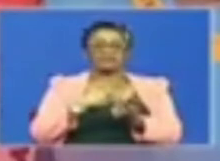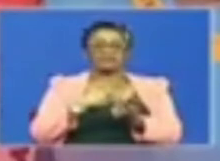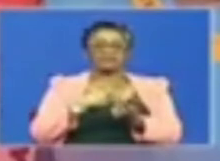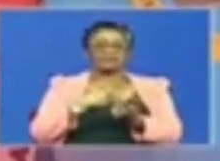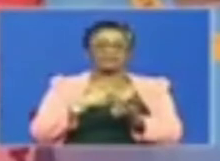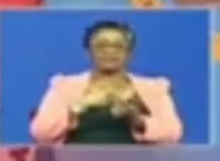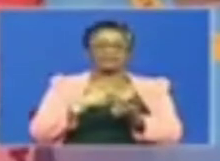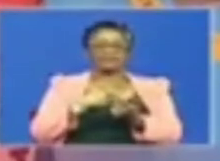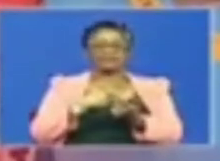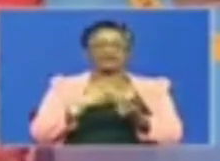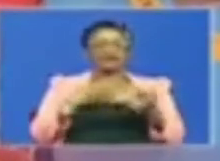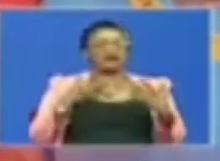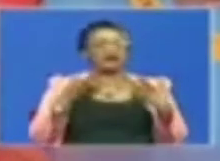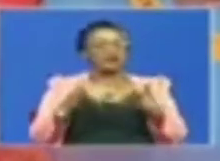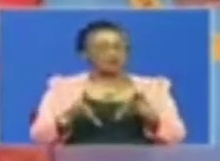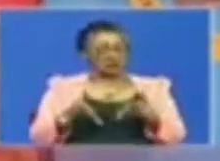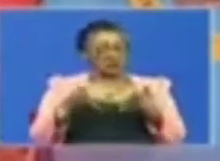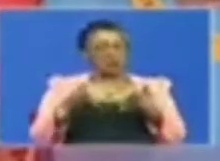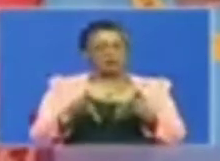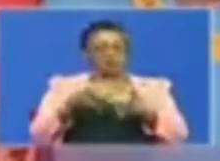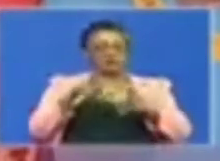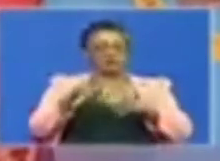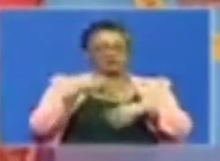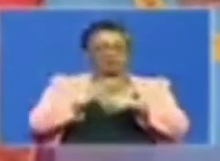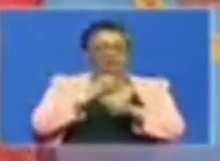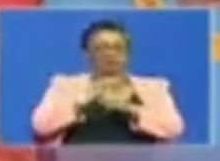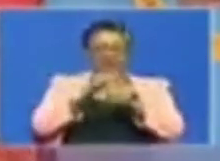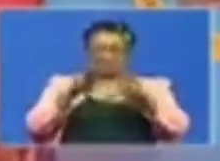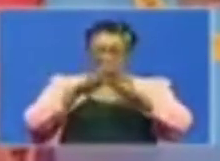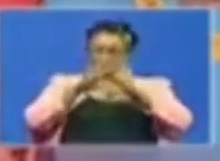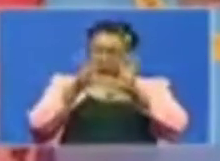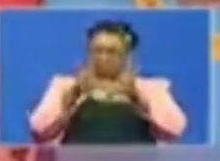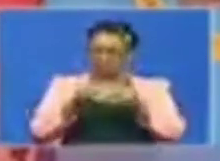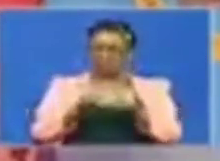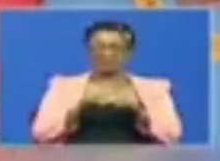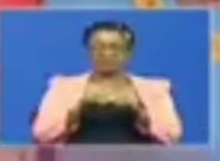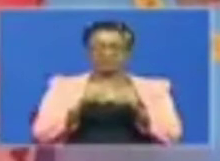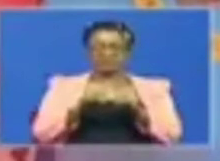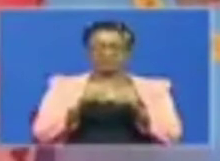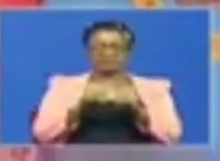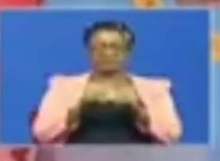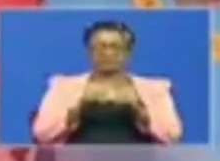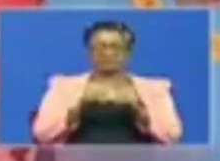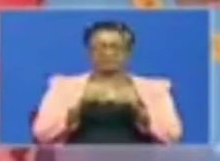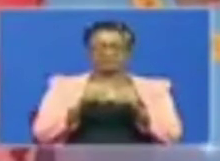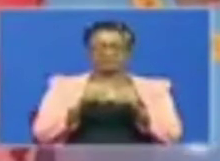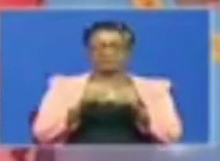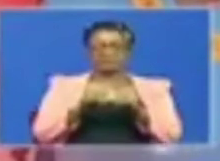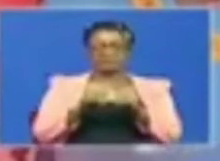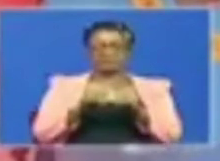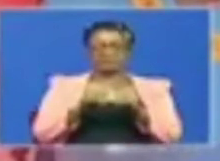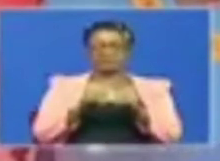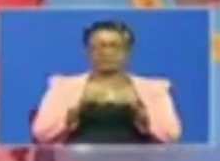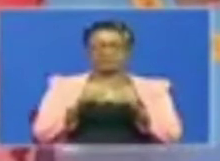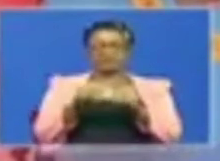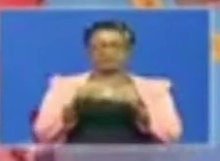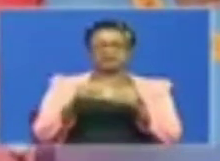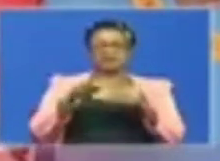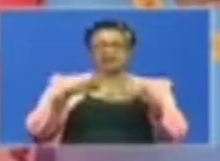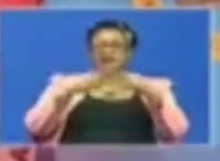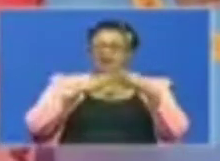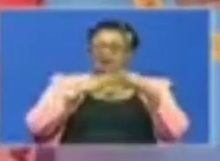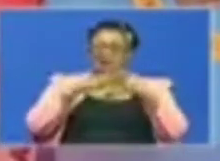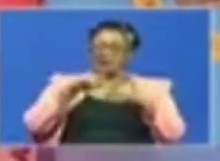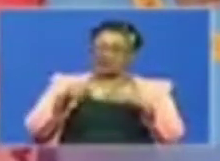This now pushes our cumulative number of positive cases to nearly